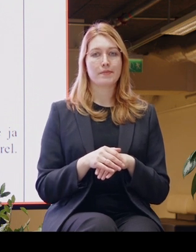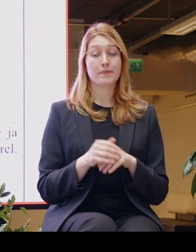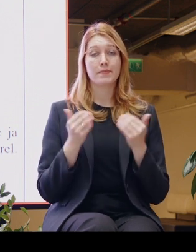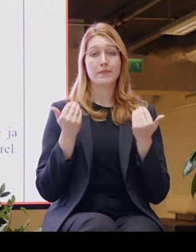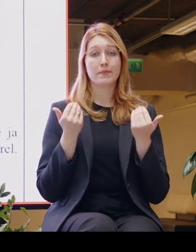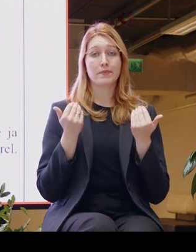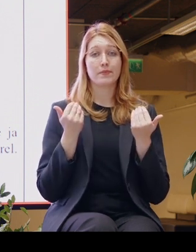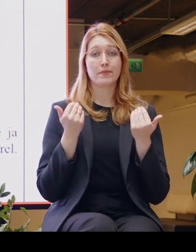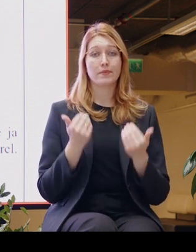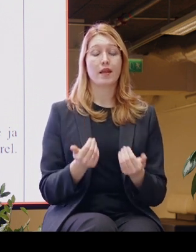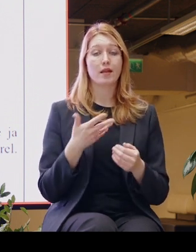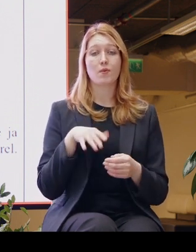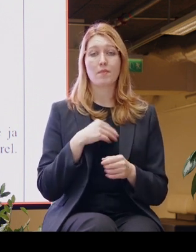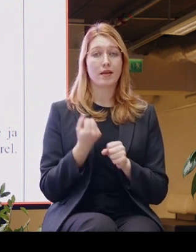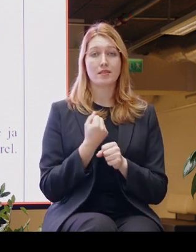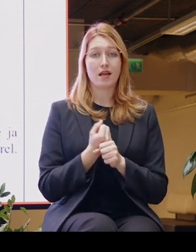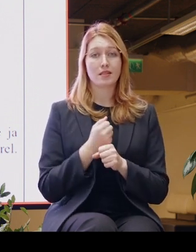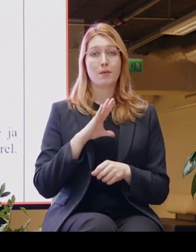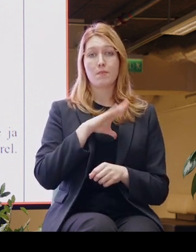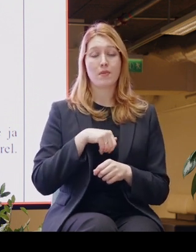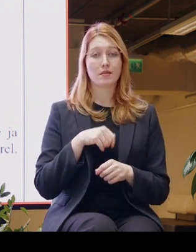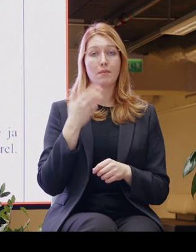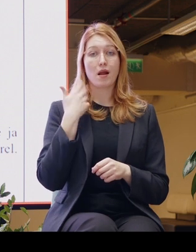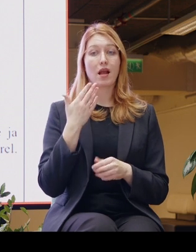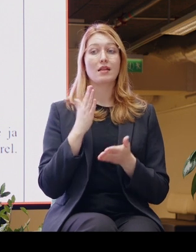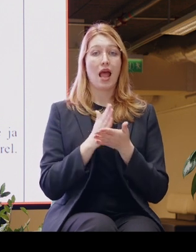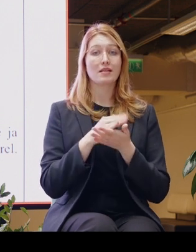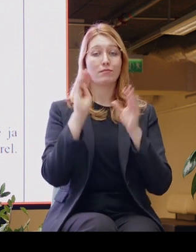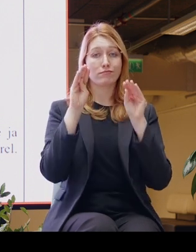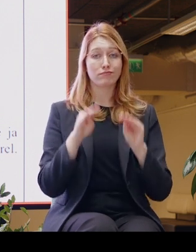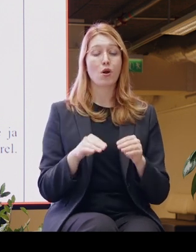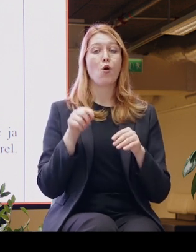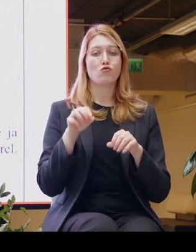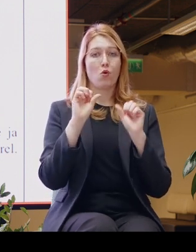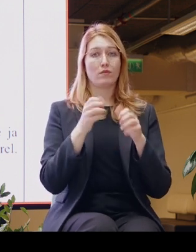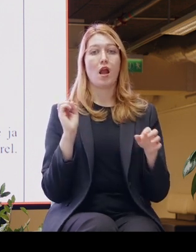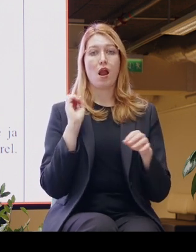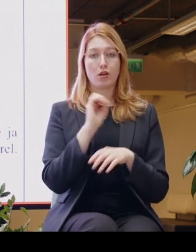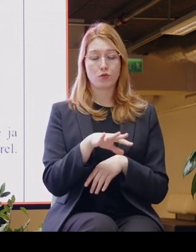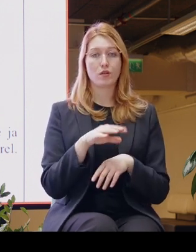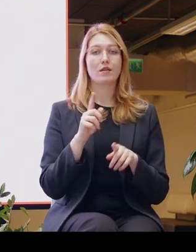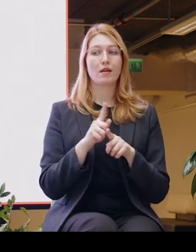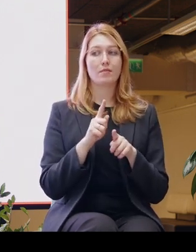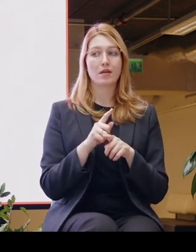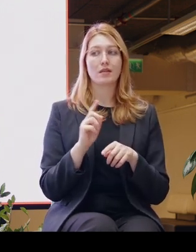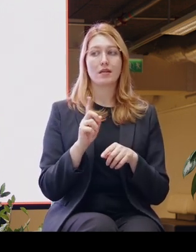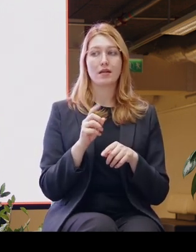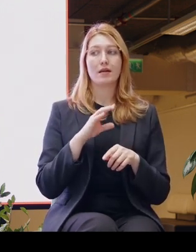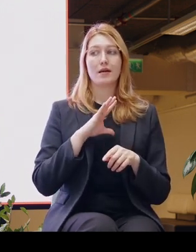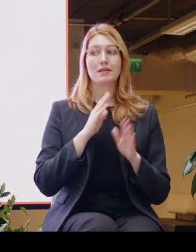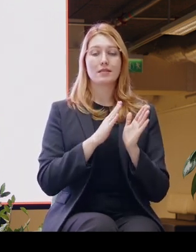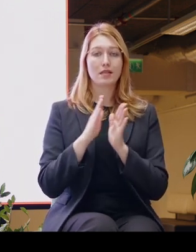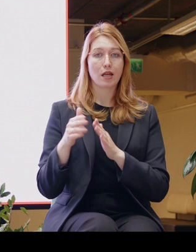Now, what we do after we have been send the form out, at the results of the inspection, we prepare